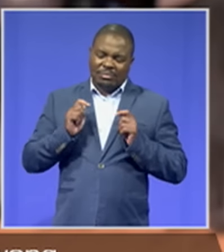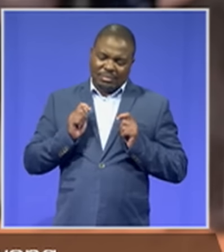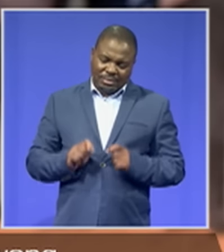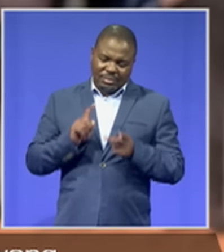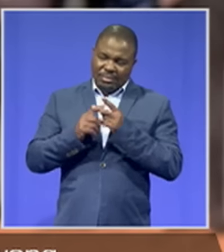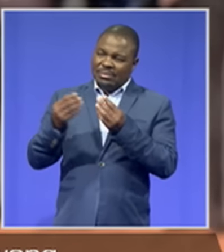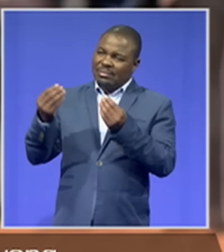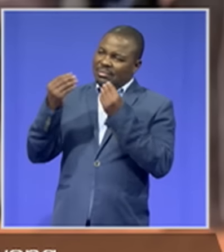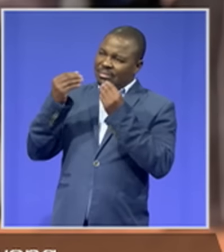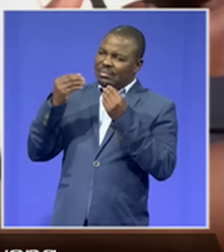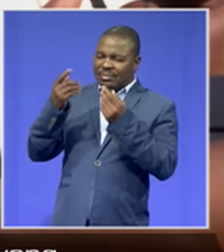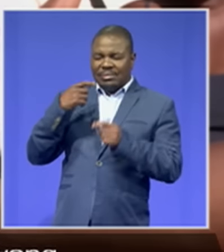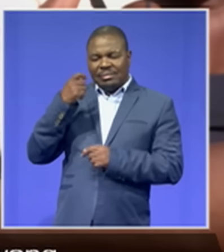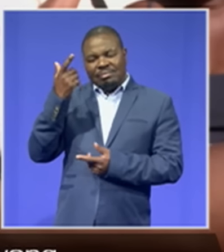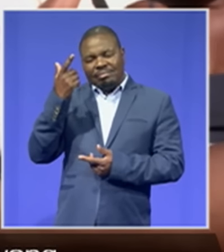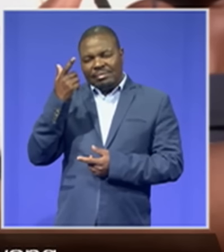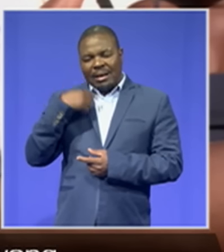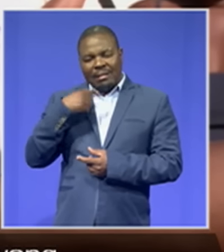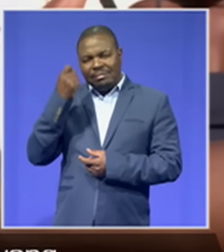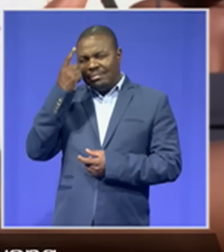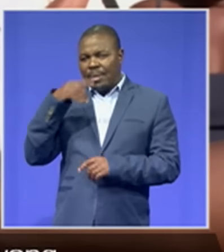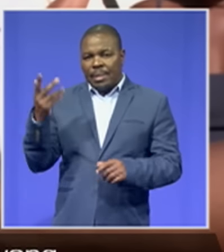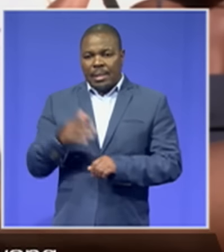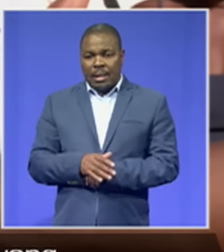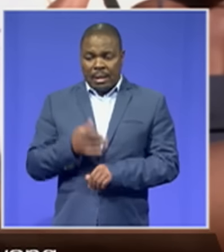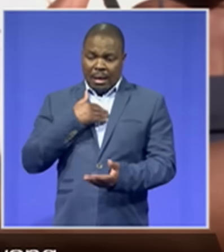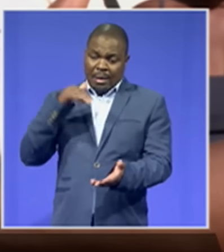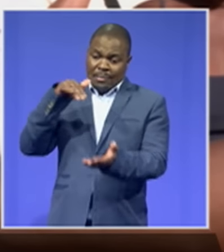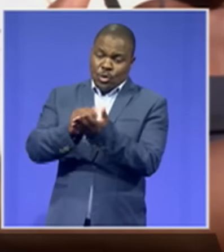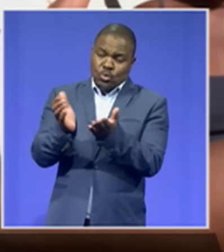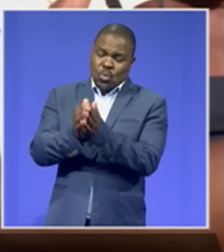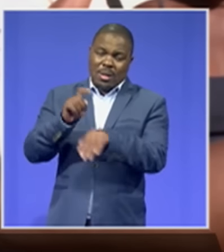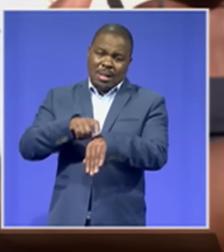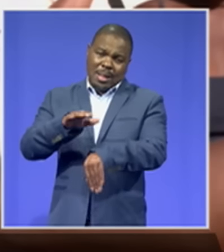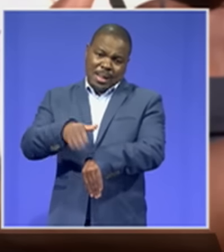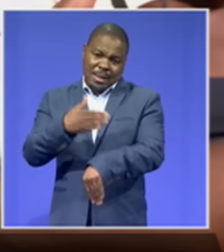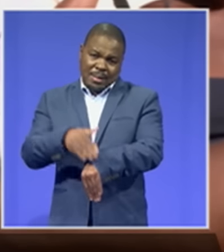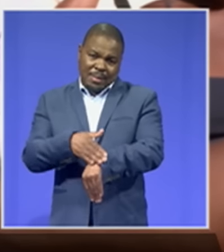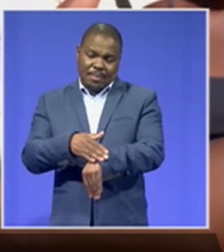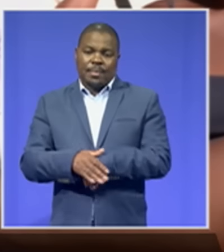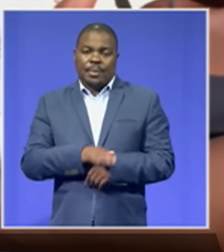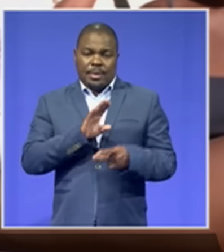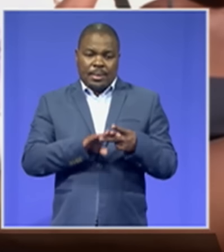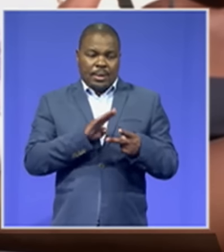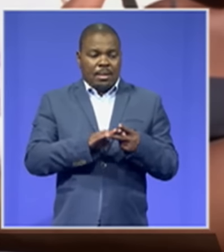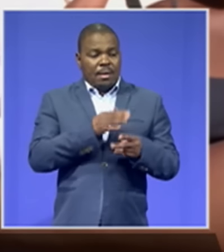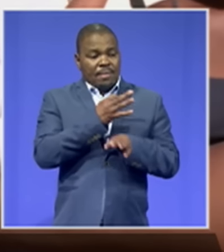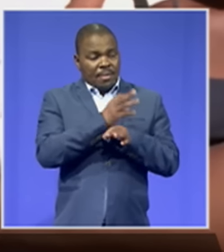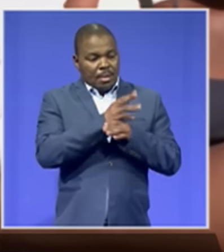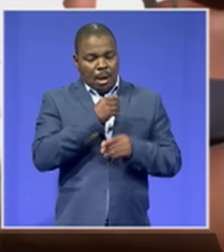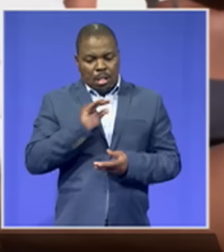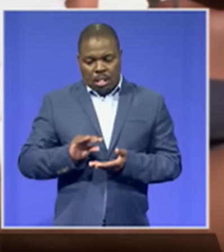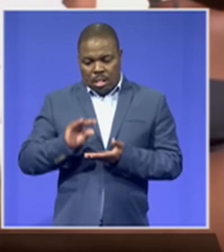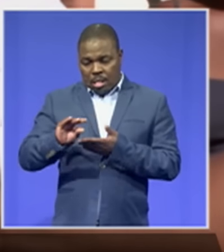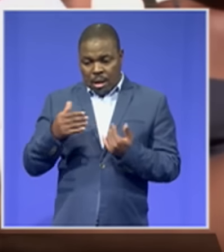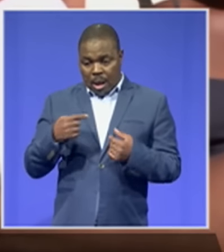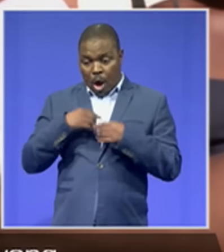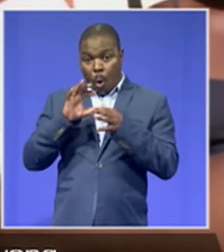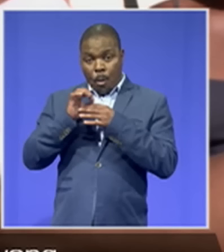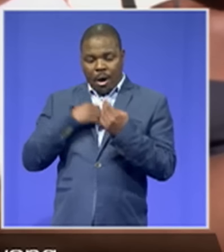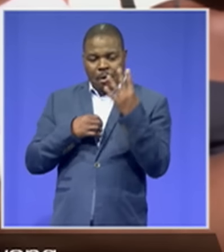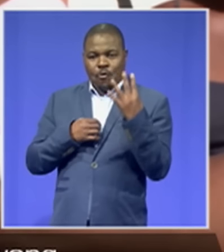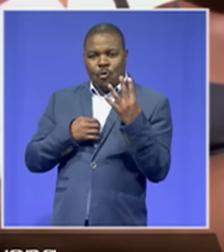ho kena. Ha re fihla sekolong re no lo fihla le late, so batswadi sometimes ba re ntshetsa tjhelete rona heso re ifo a